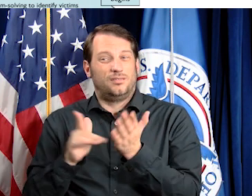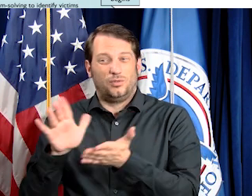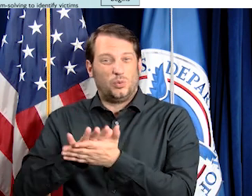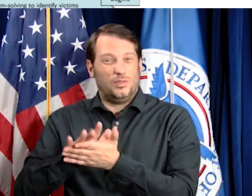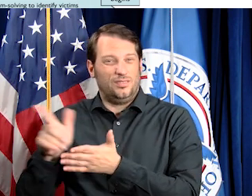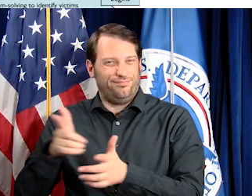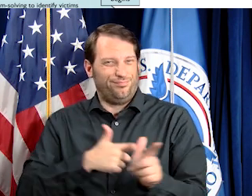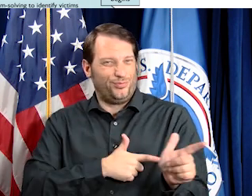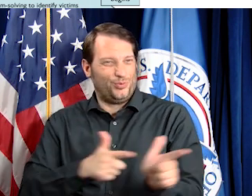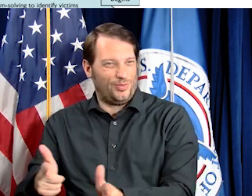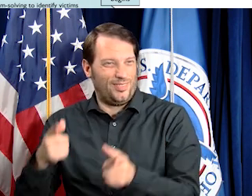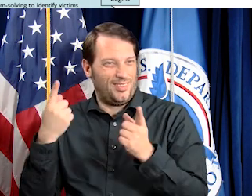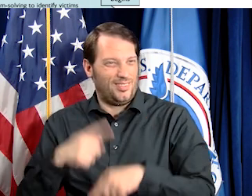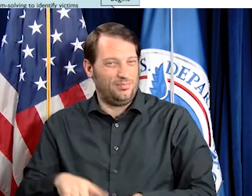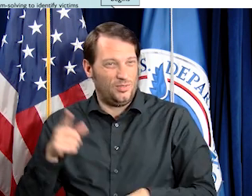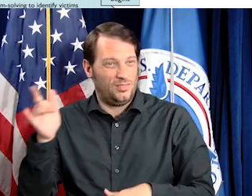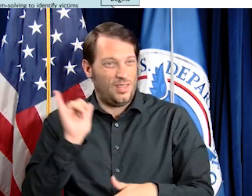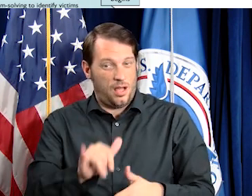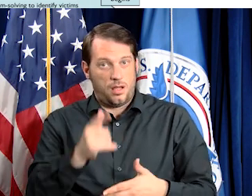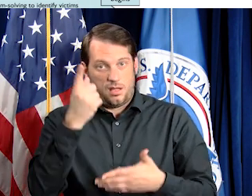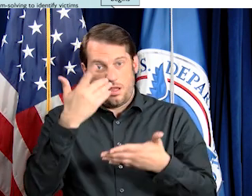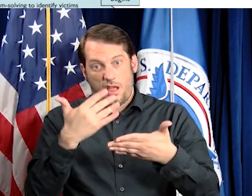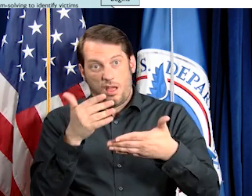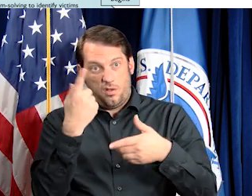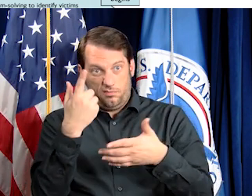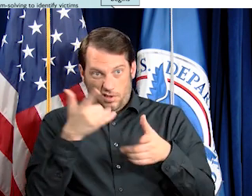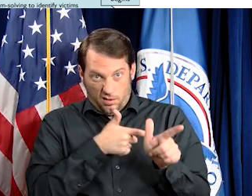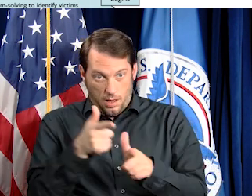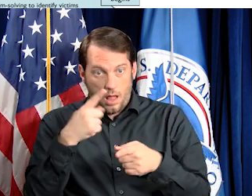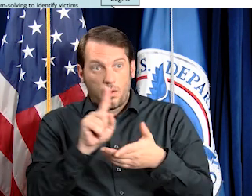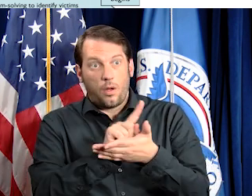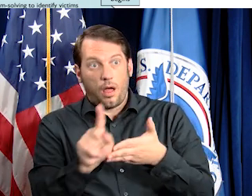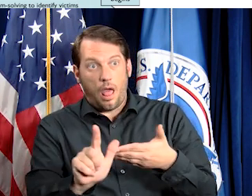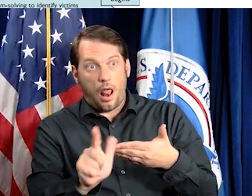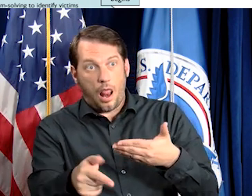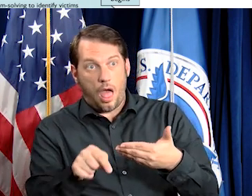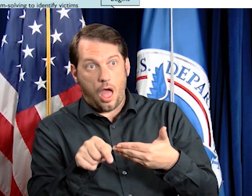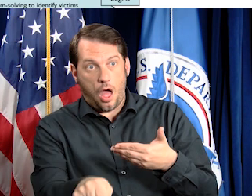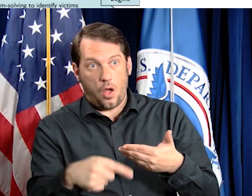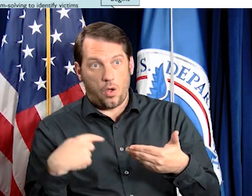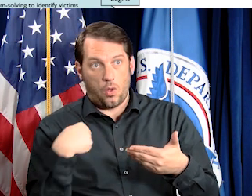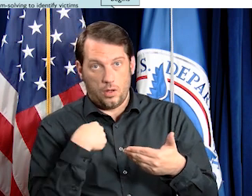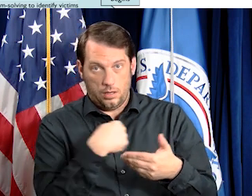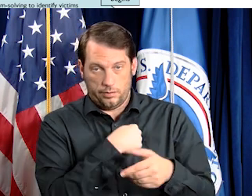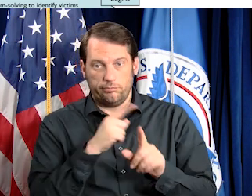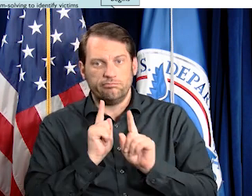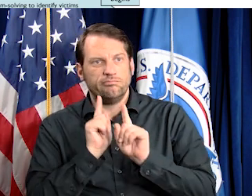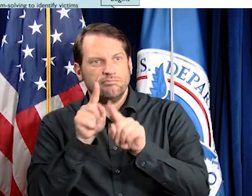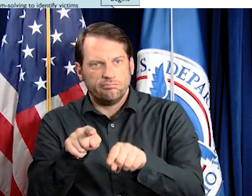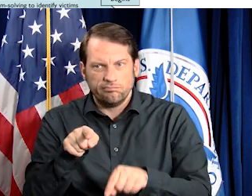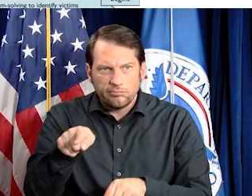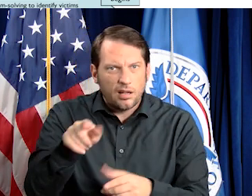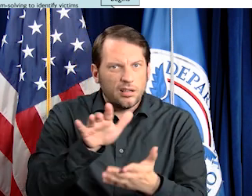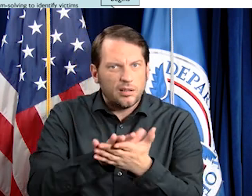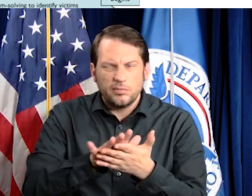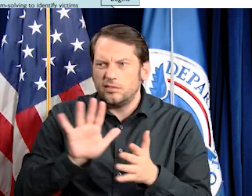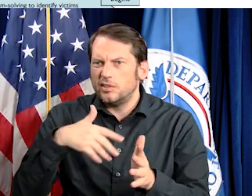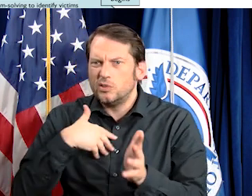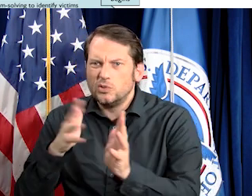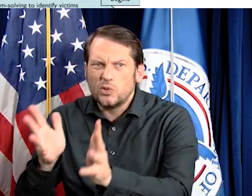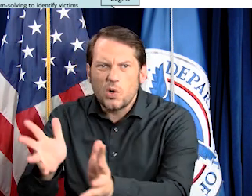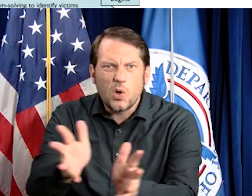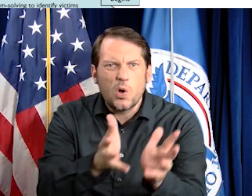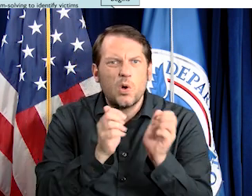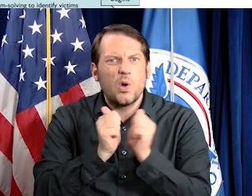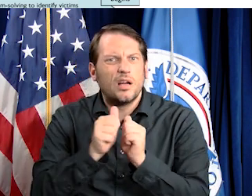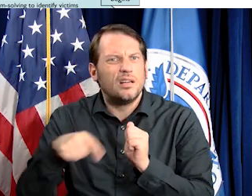a week after the shooting, we went to the campus and talked to students and teachers about how they learned about